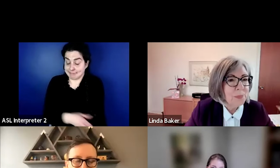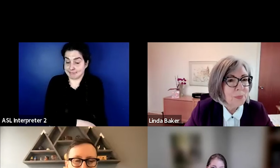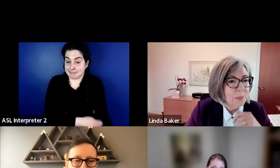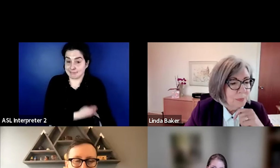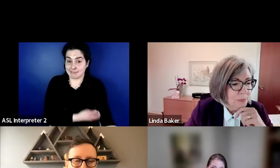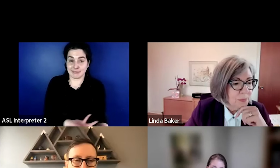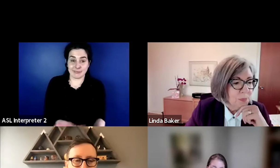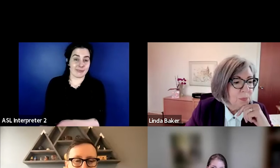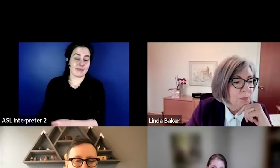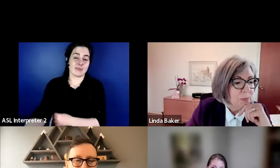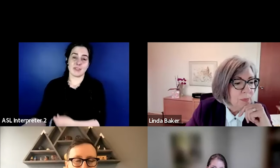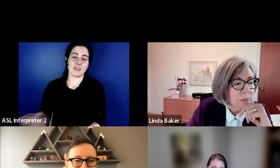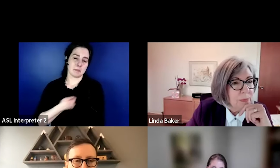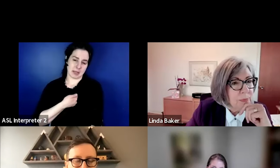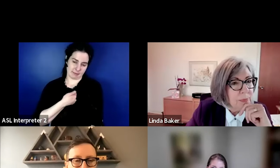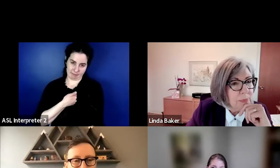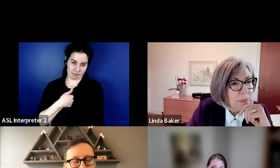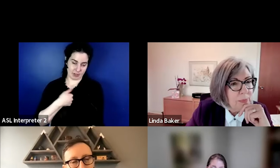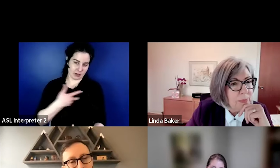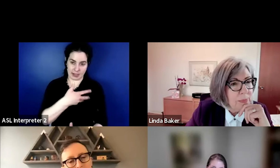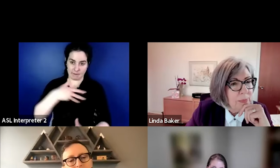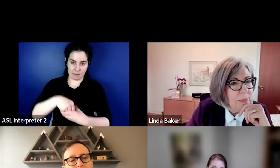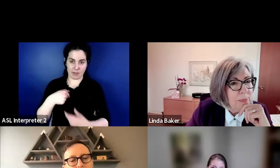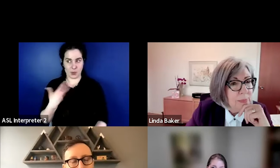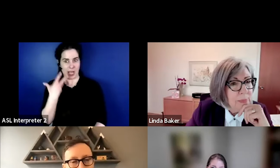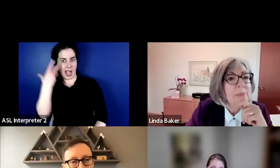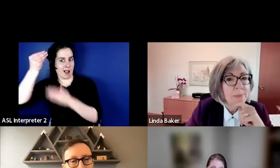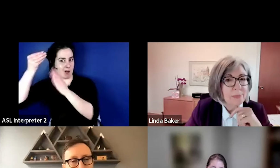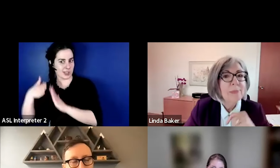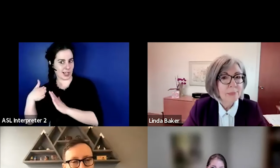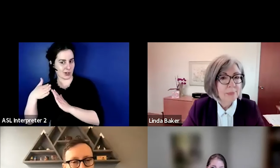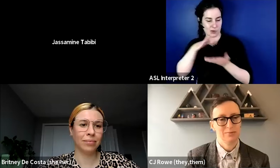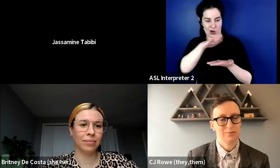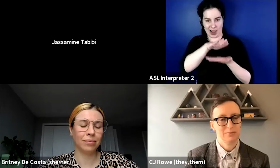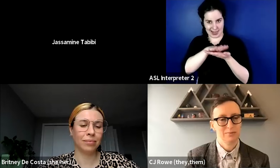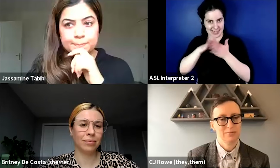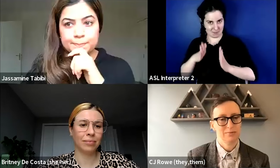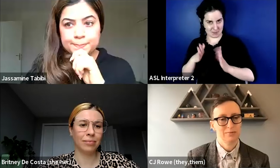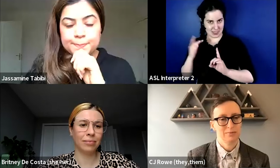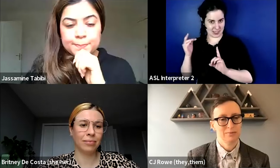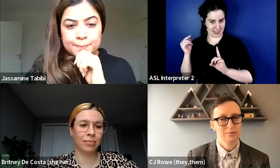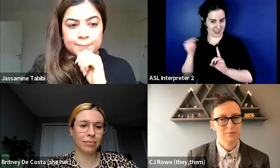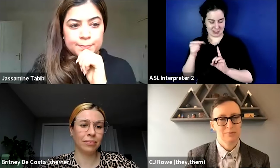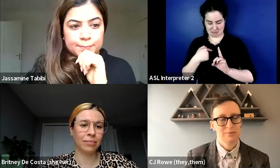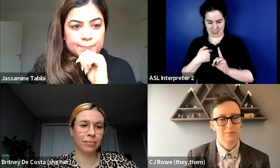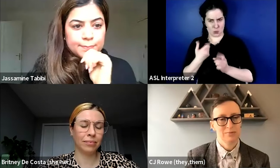even when I came in as someone, I was an outsider to academia, I had never worked in a university or